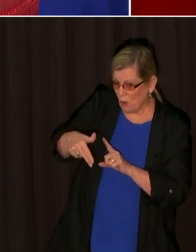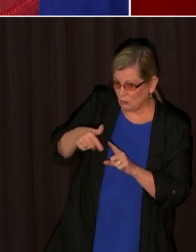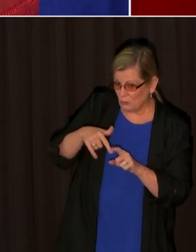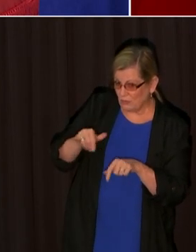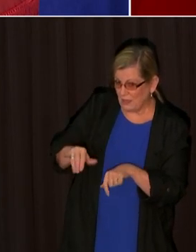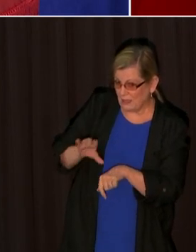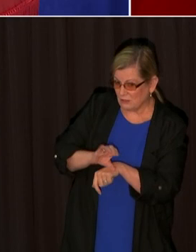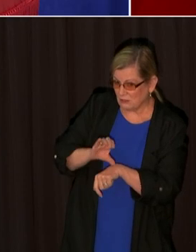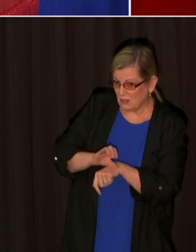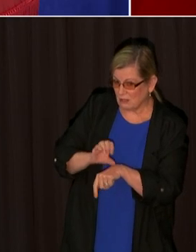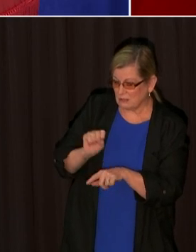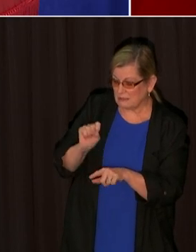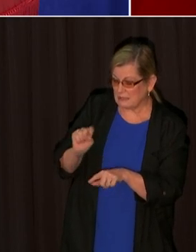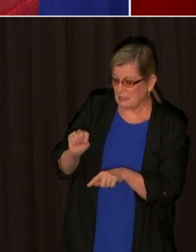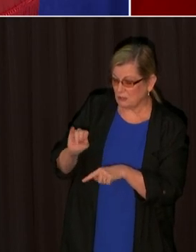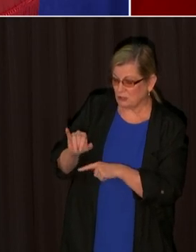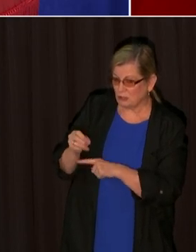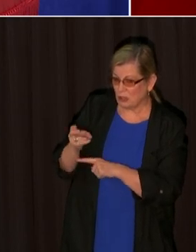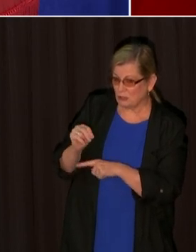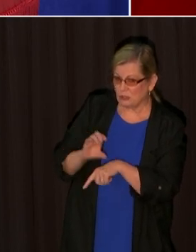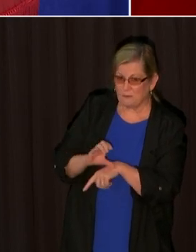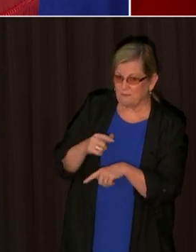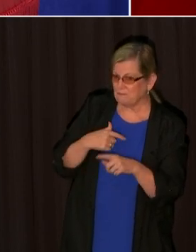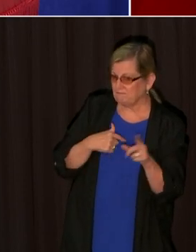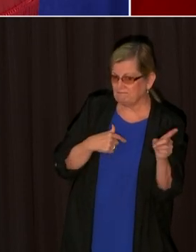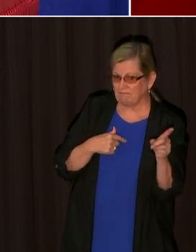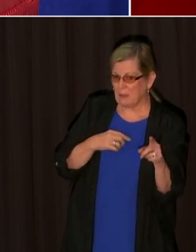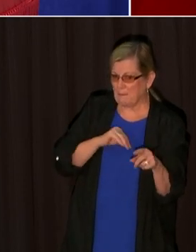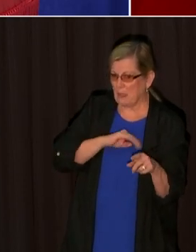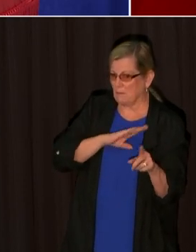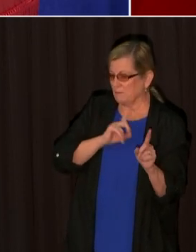No, I have not gotten anything that would suggest that.